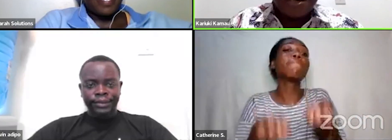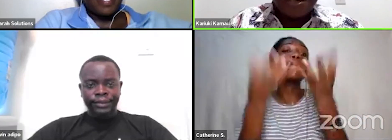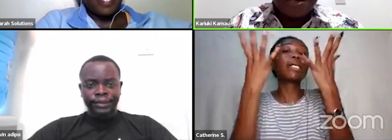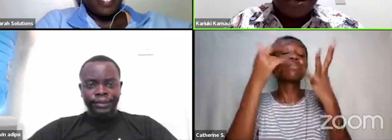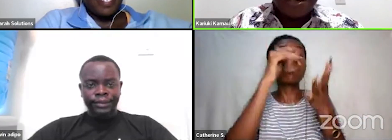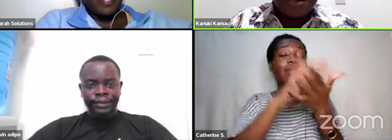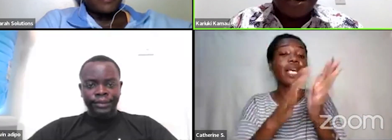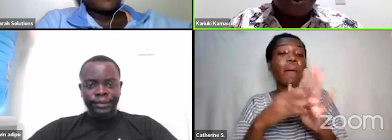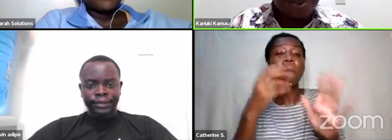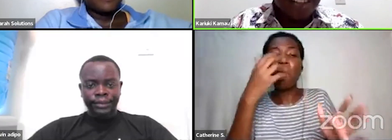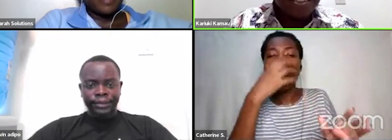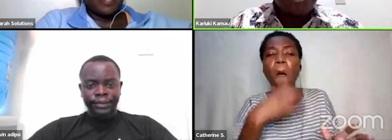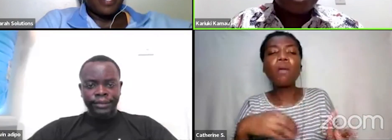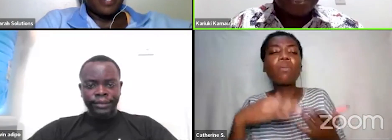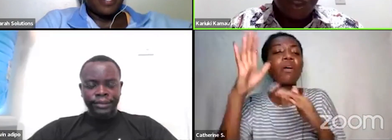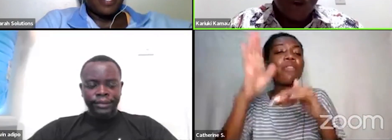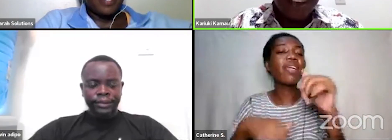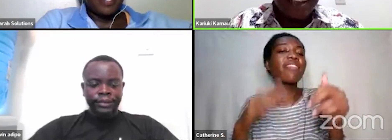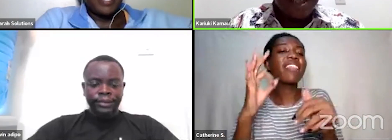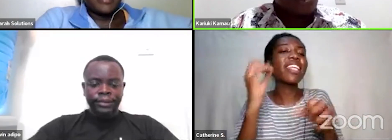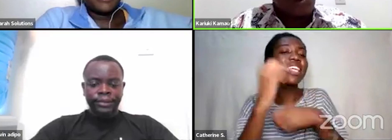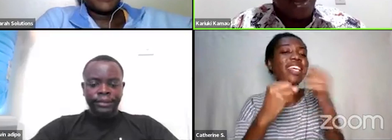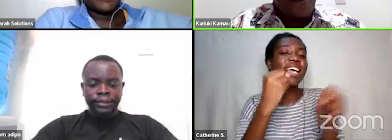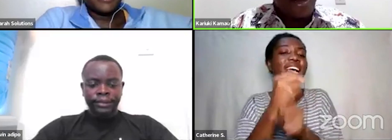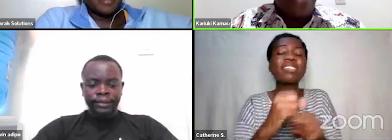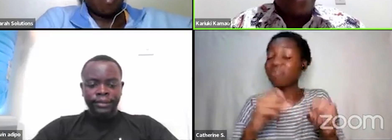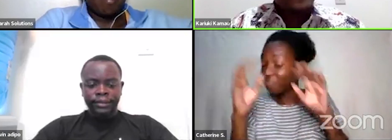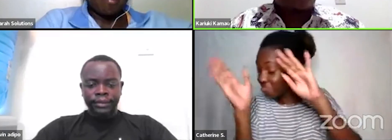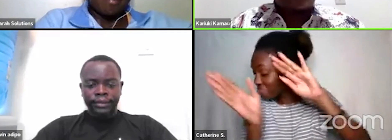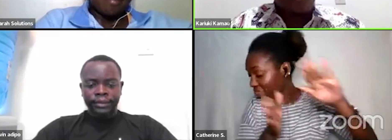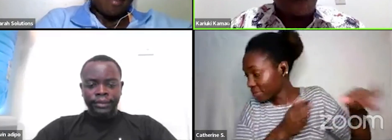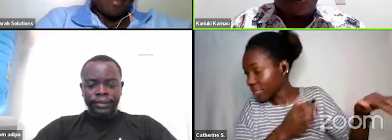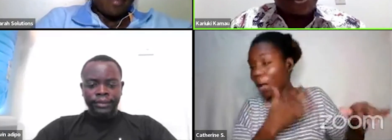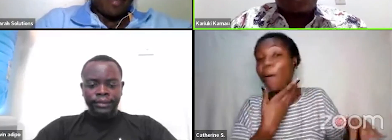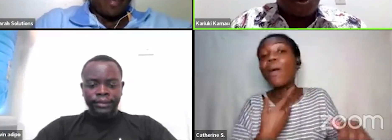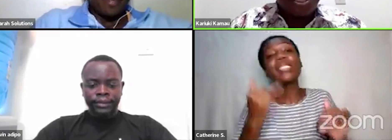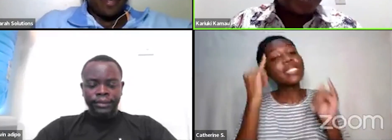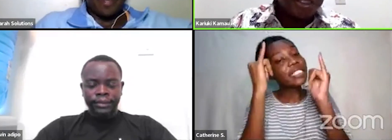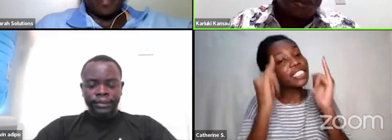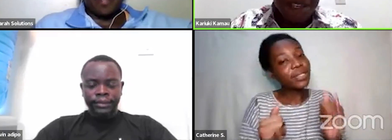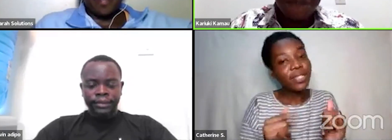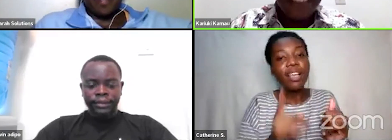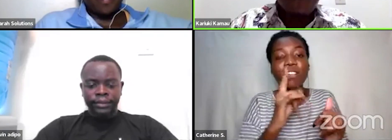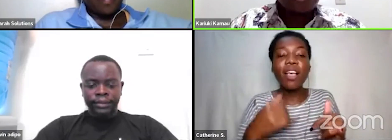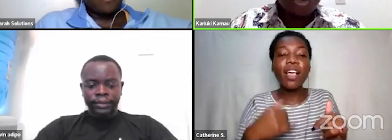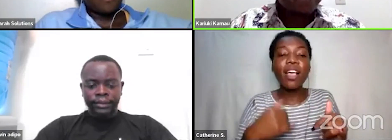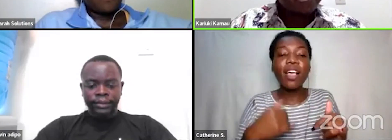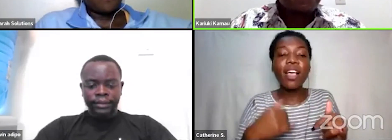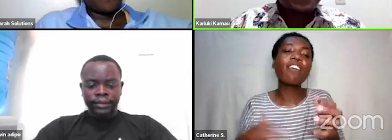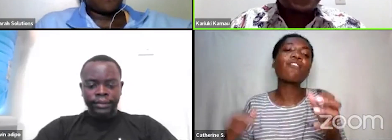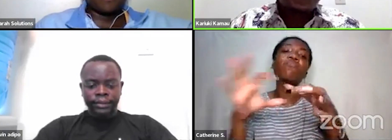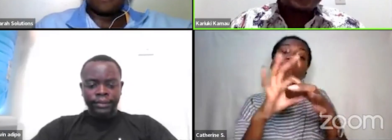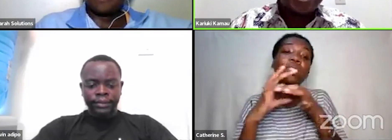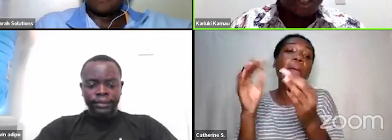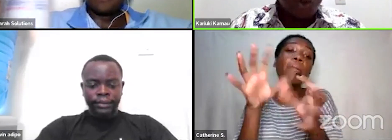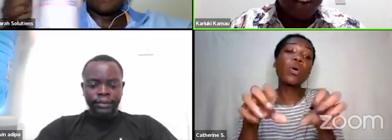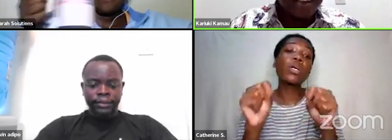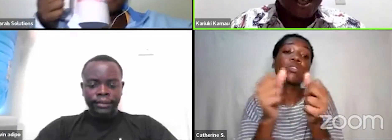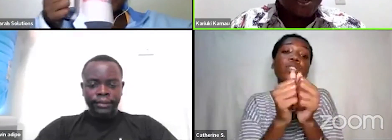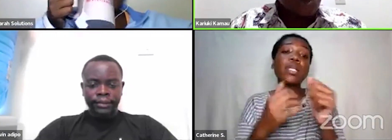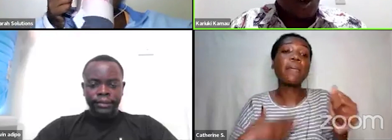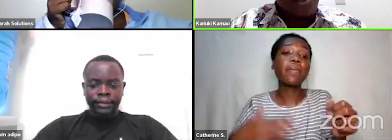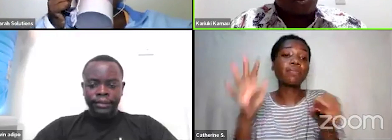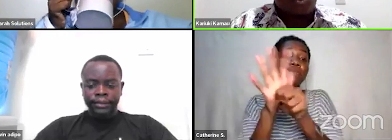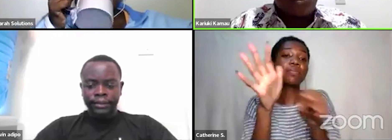3 years, they don't want the old bus, they want a new one. So I had so many corporate booking with me. They want transport, but they want a new